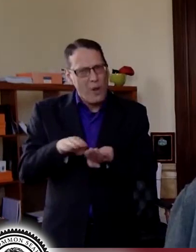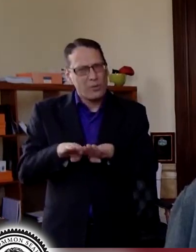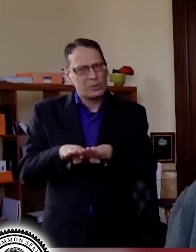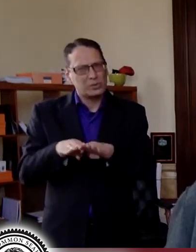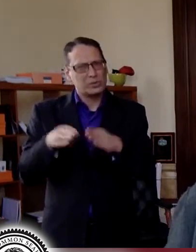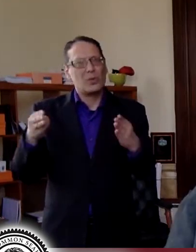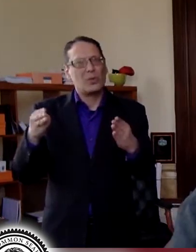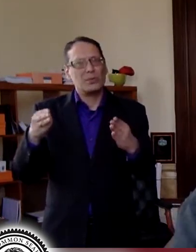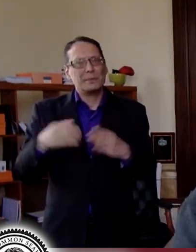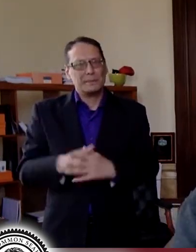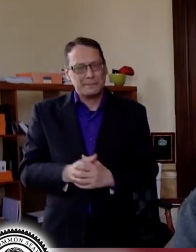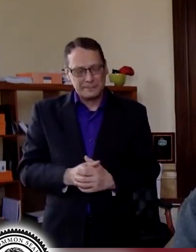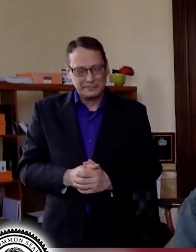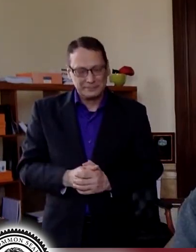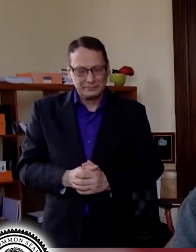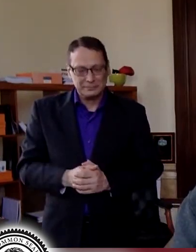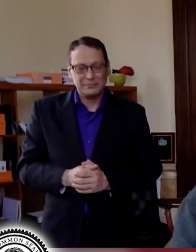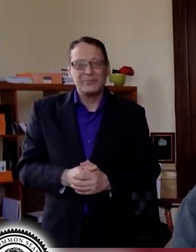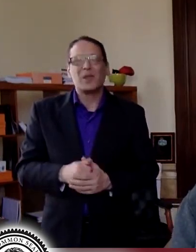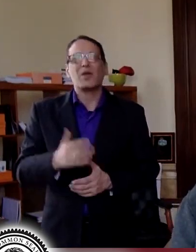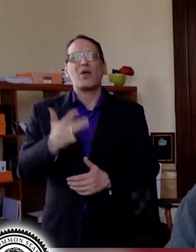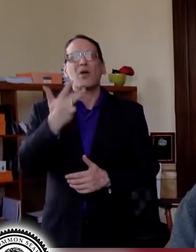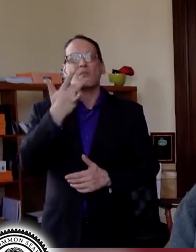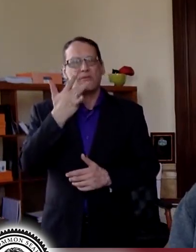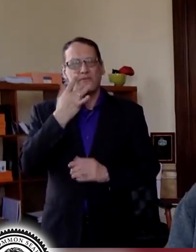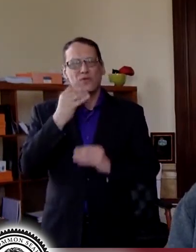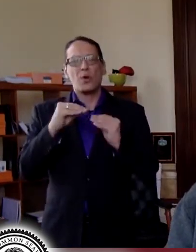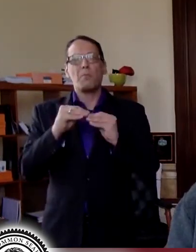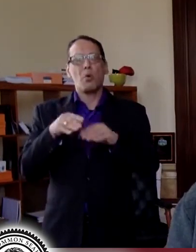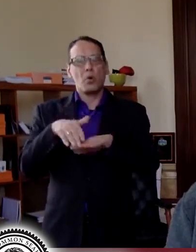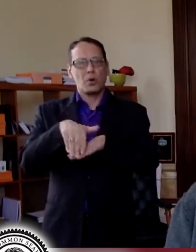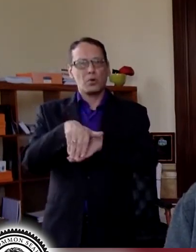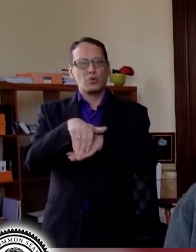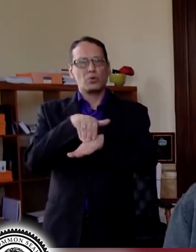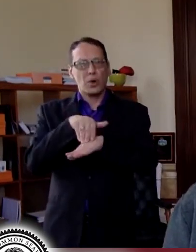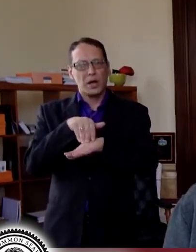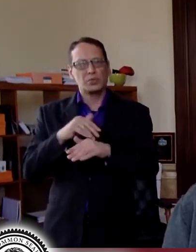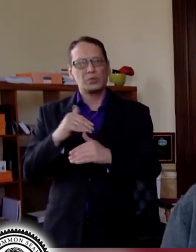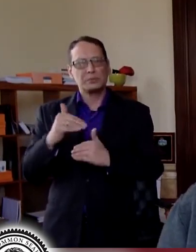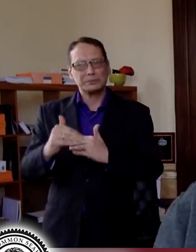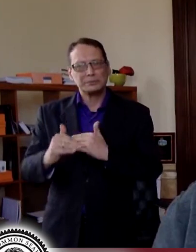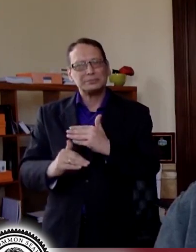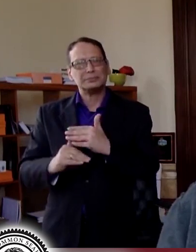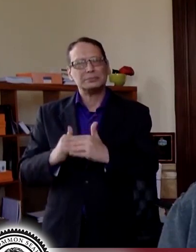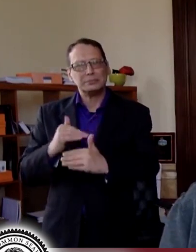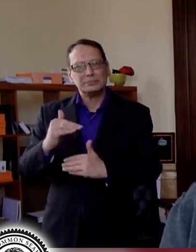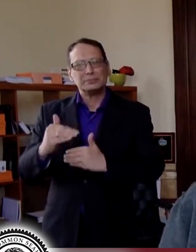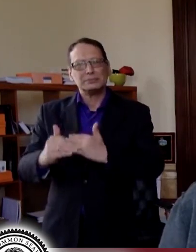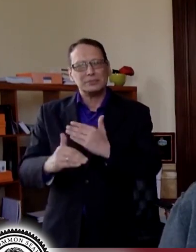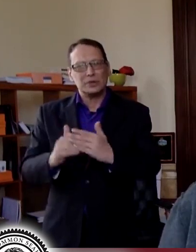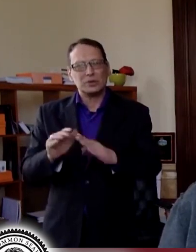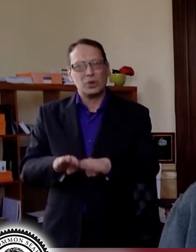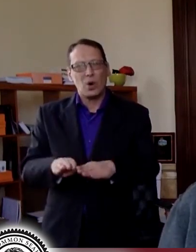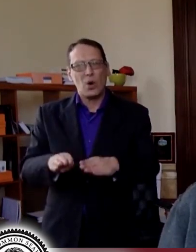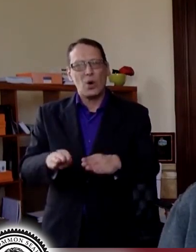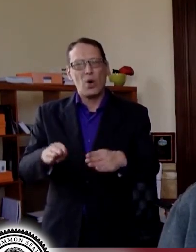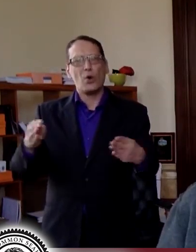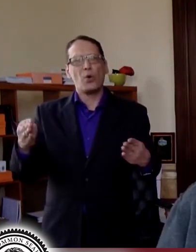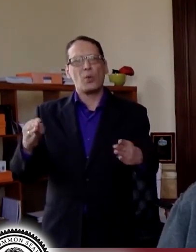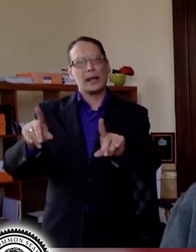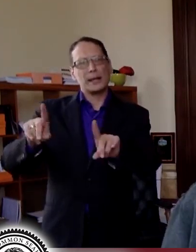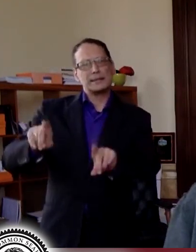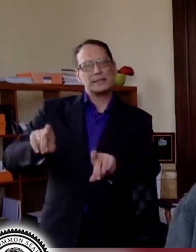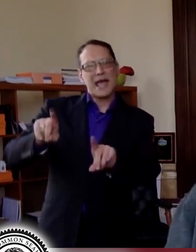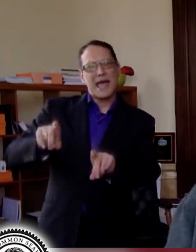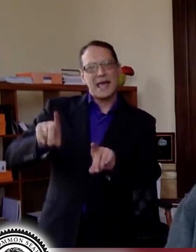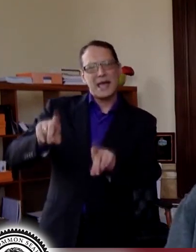hope that doesn't happen. We really need for this to be a very gradual, progressive opening so that we can continue to test people,